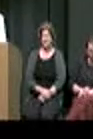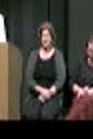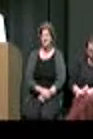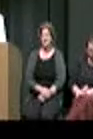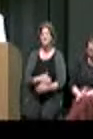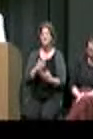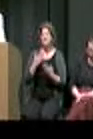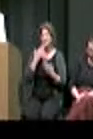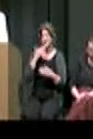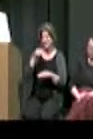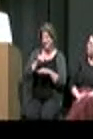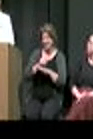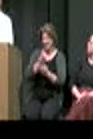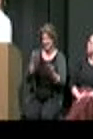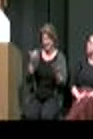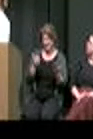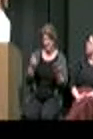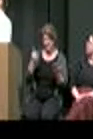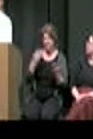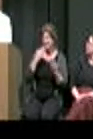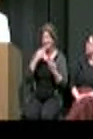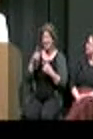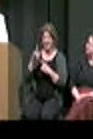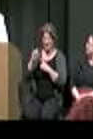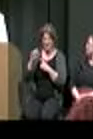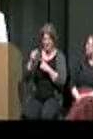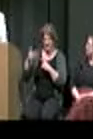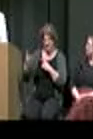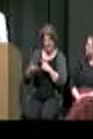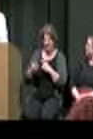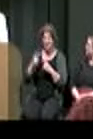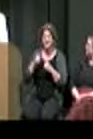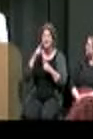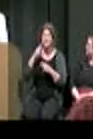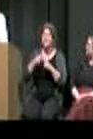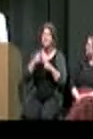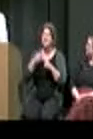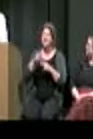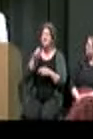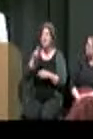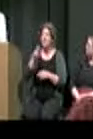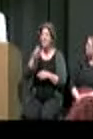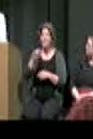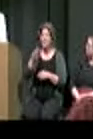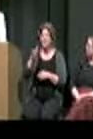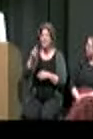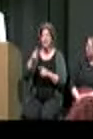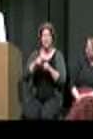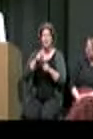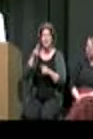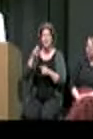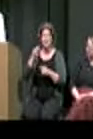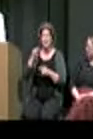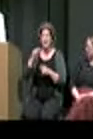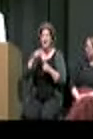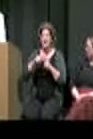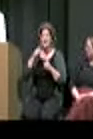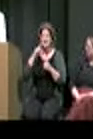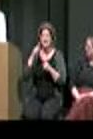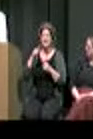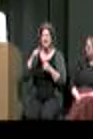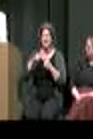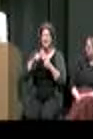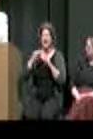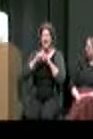All right, good evening, everybody. Thank you, Lisa. As she had mentioned, my name is Courtney Winter. I am with the U.S. Environmental Protection